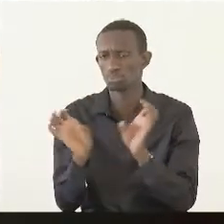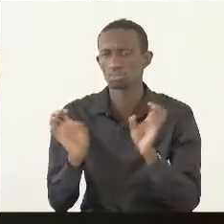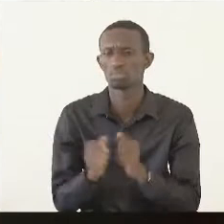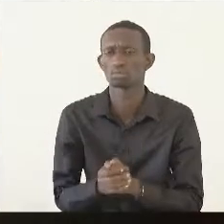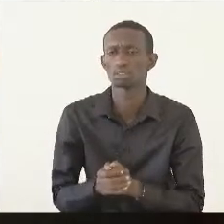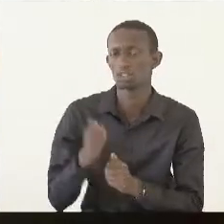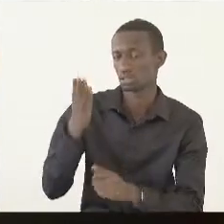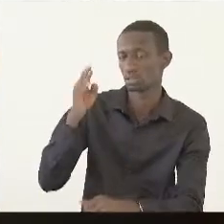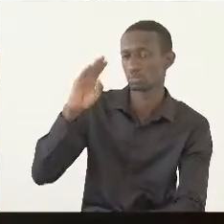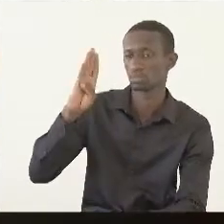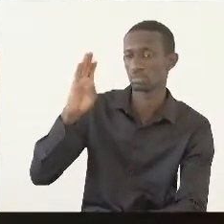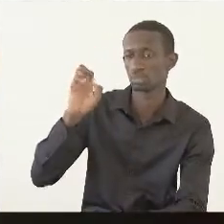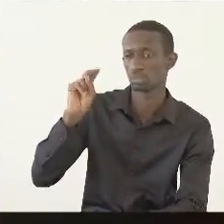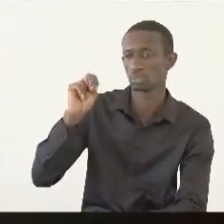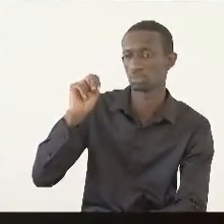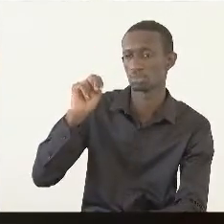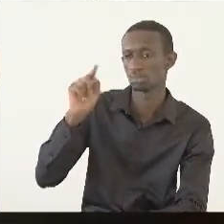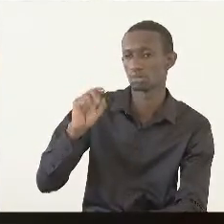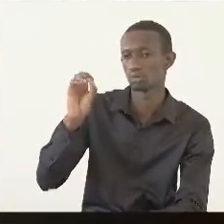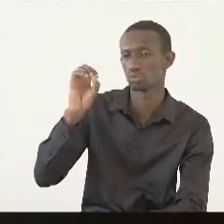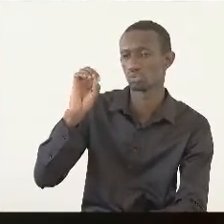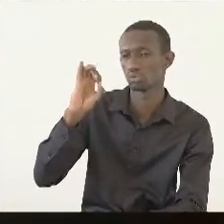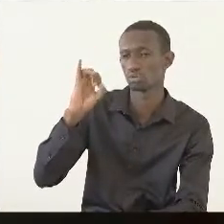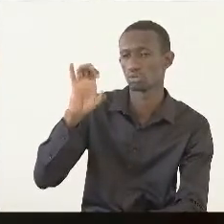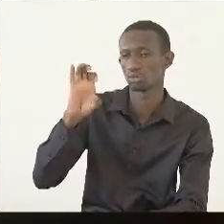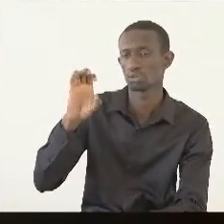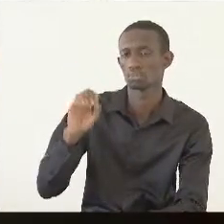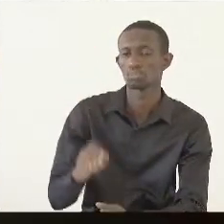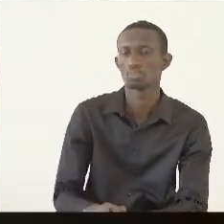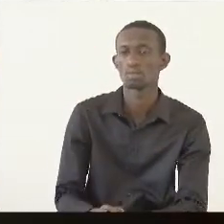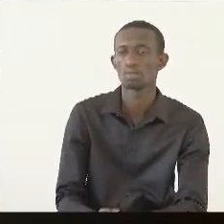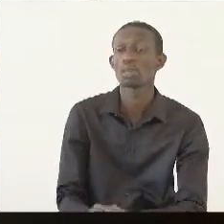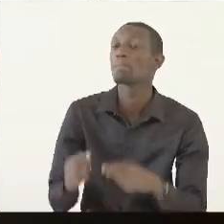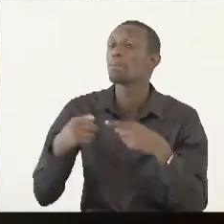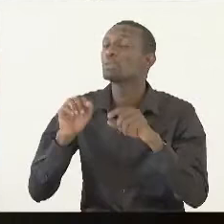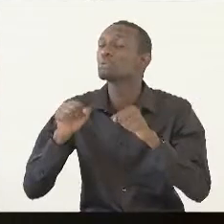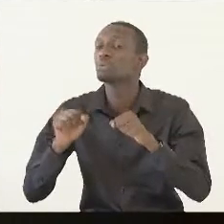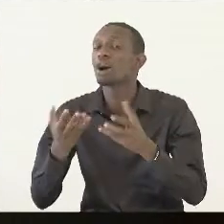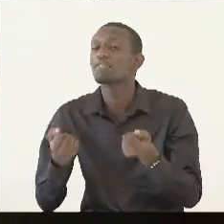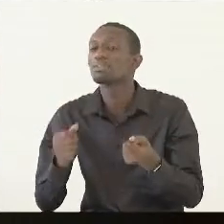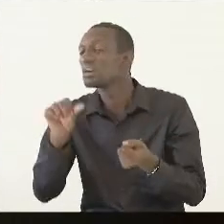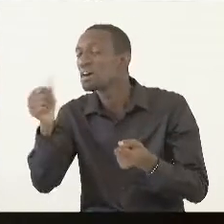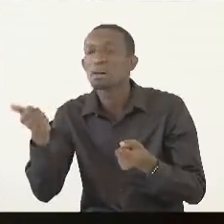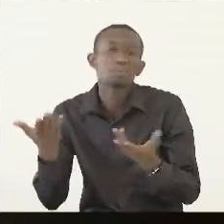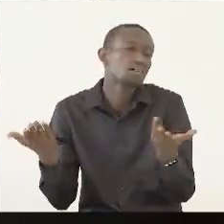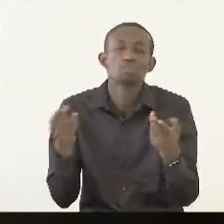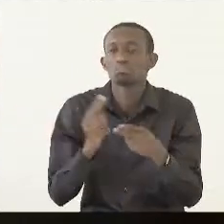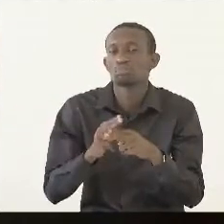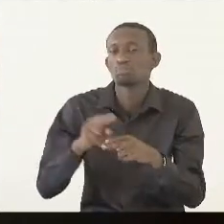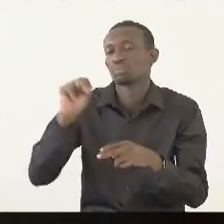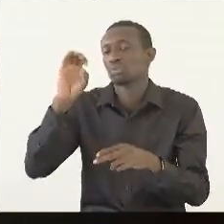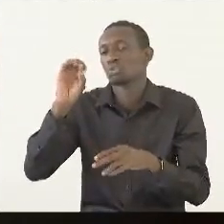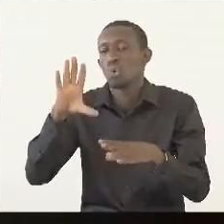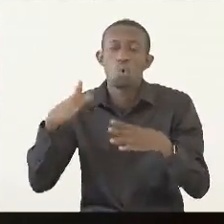a benzoic acid. But then you may have another, either it is a nitro group or a